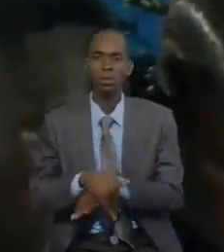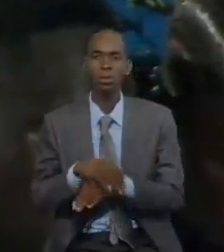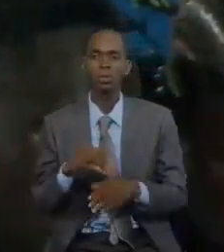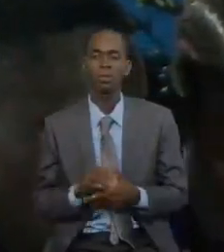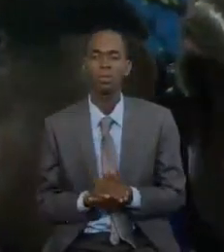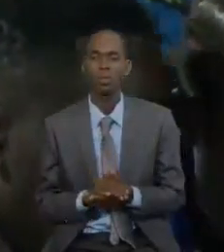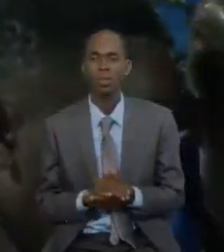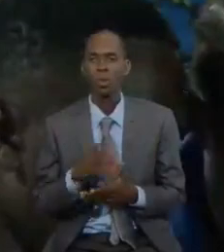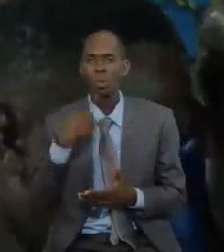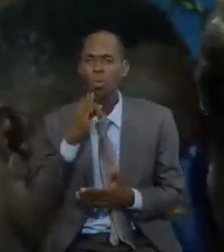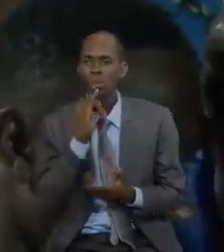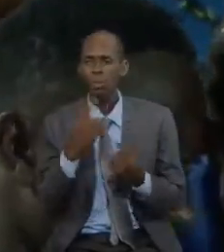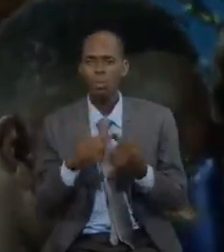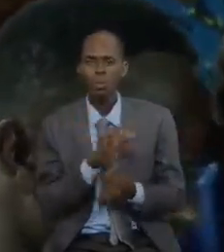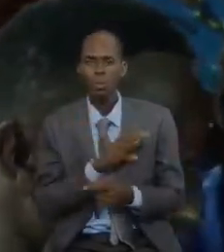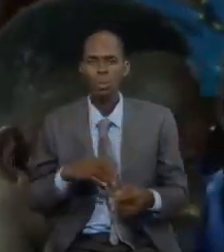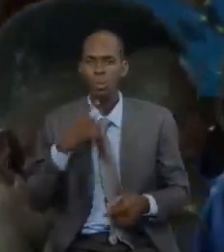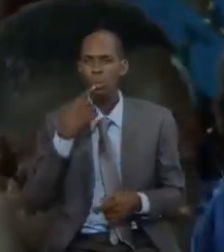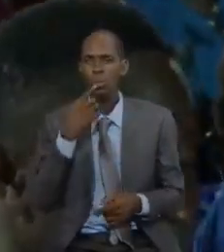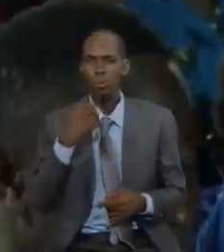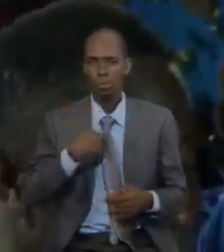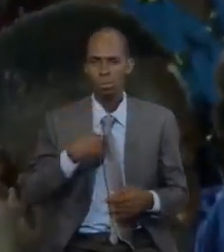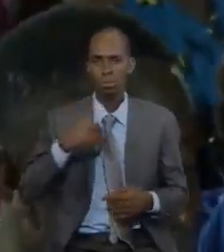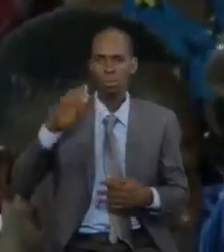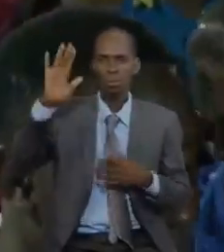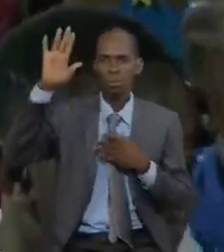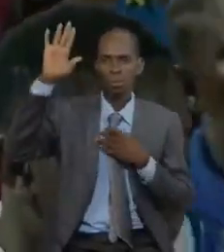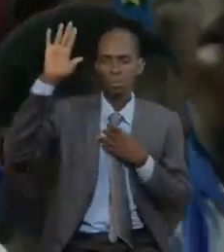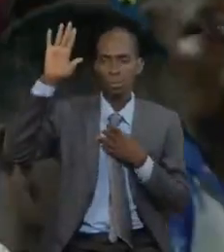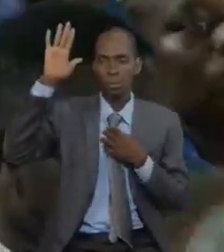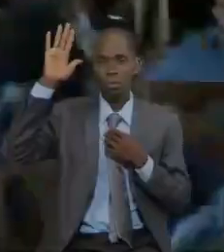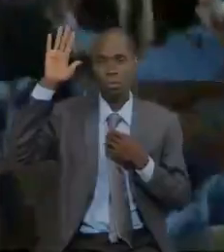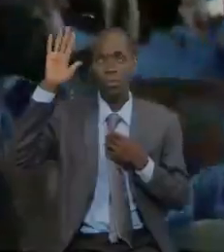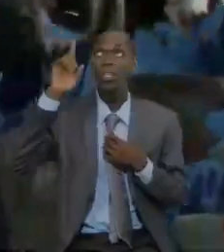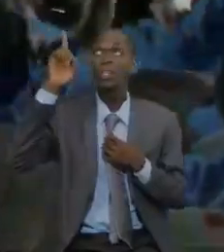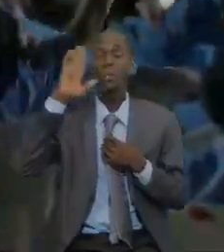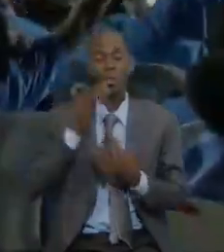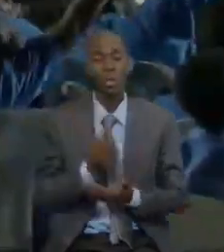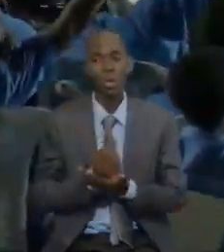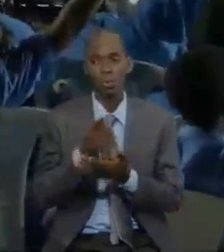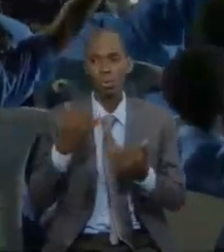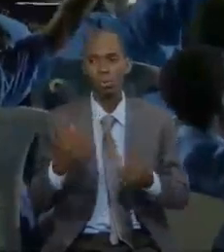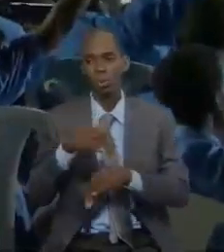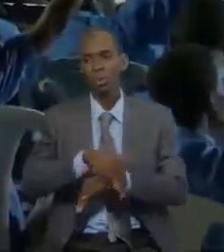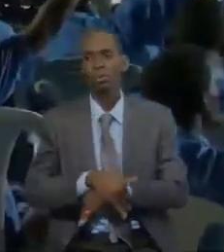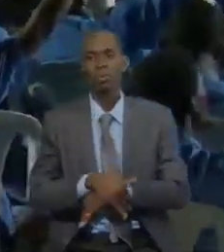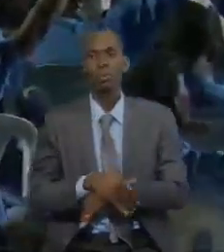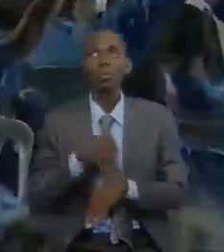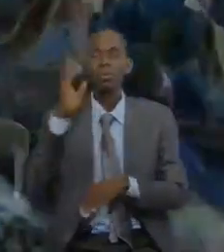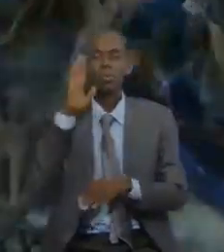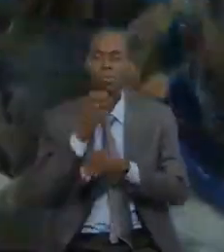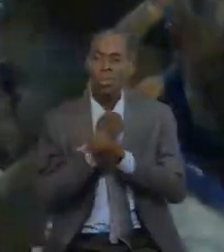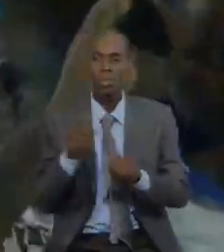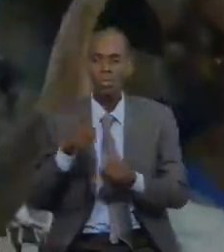Where are you? I said, where are you? He will help you tonight. He will save you